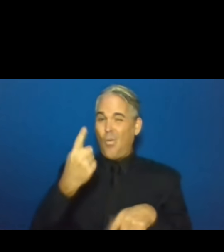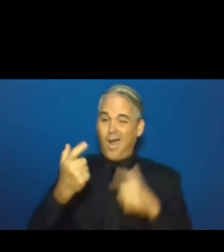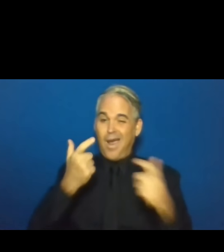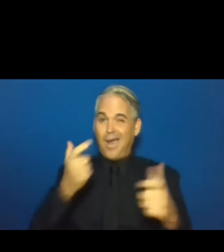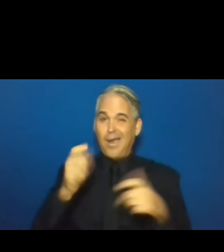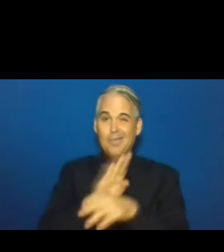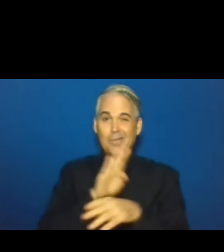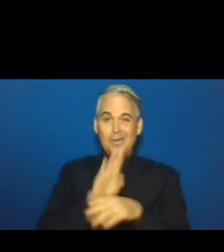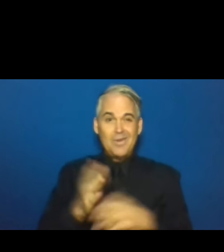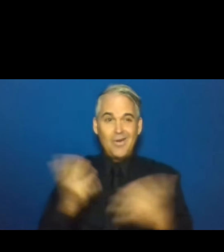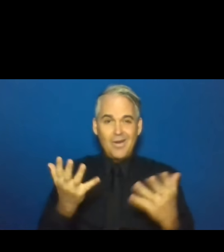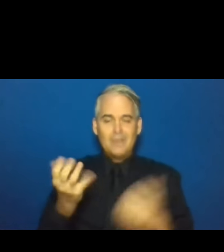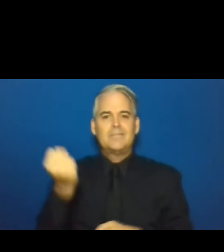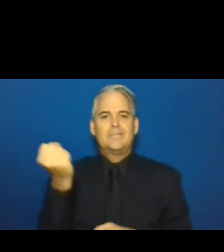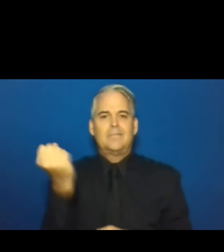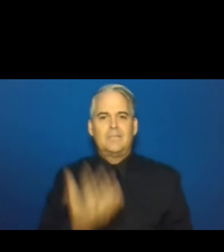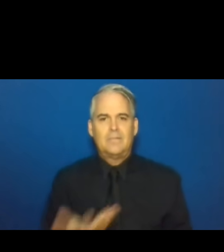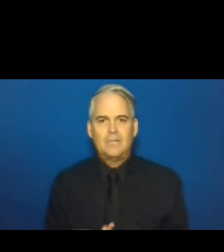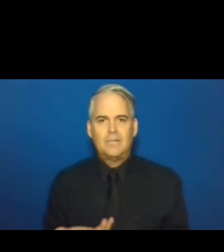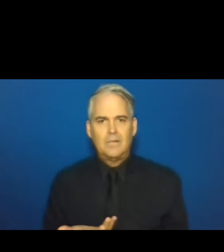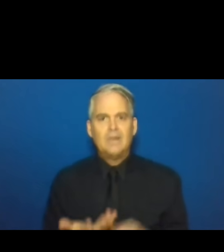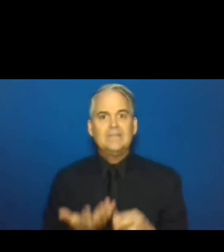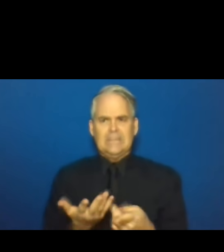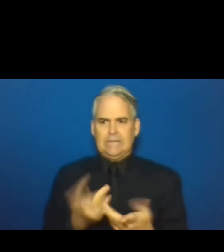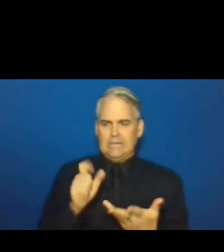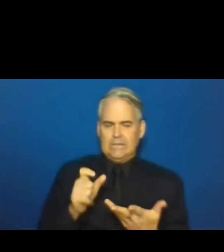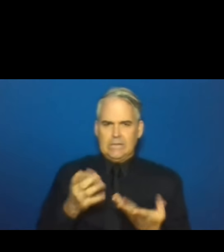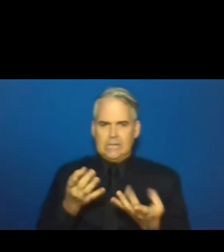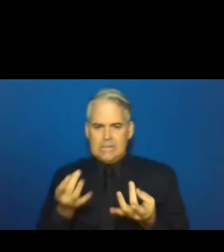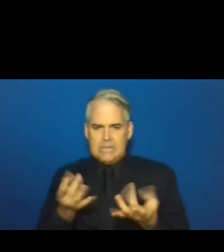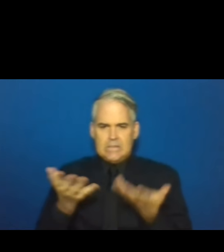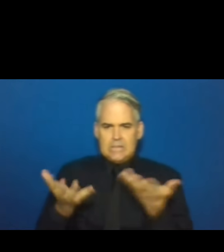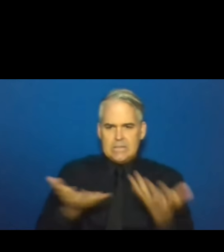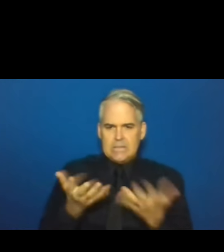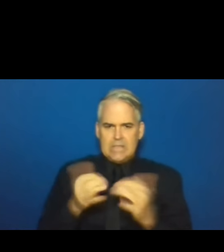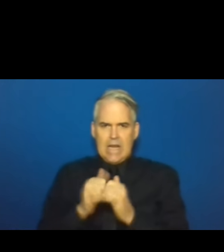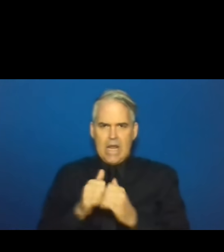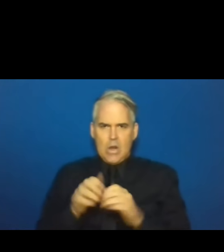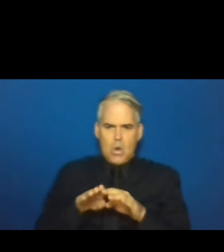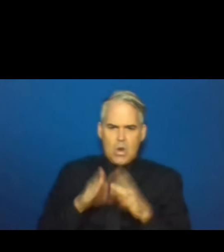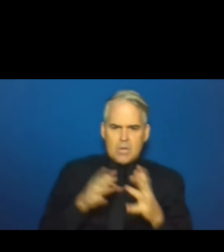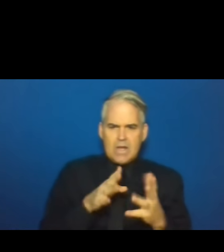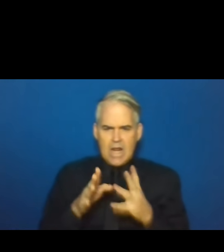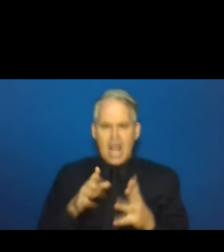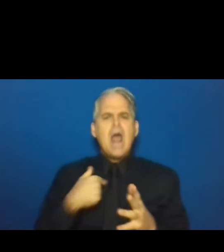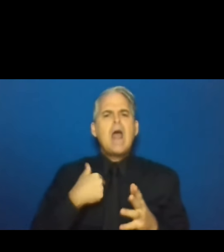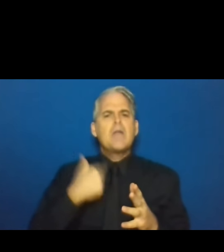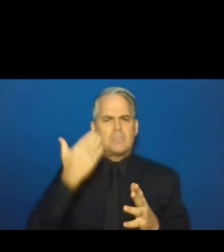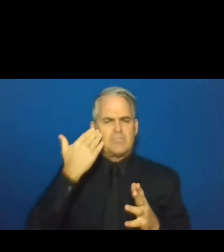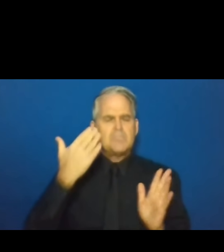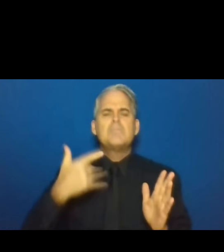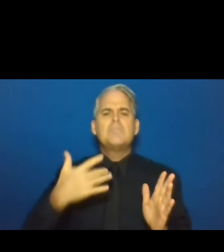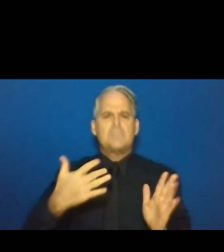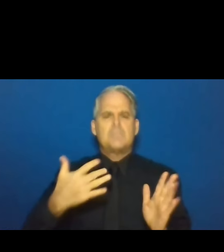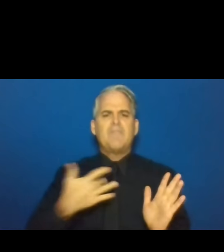benefits of opening up and protecting our health. And I'm confident that we made the right choice by limiting it in this